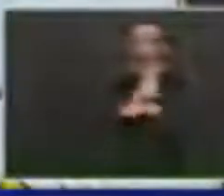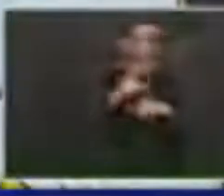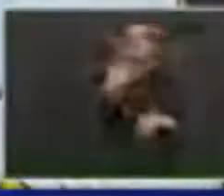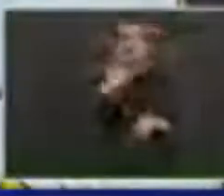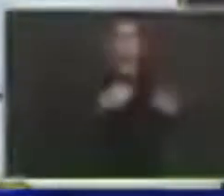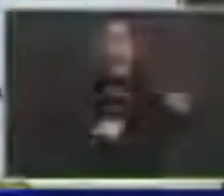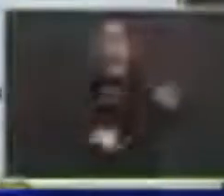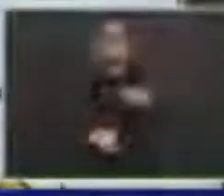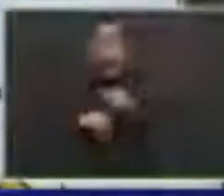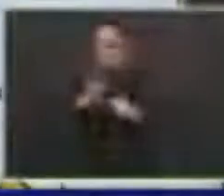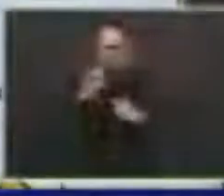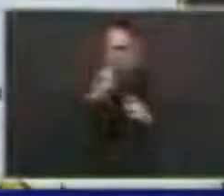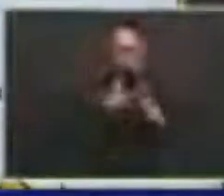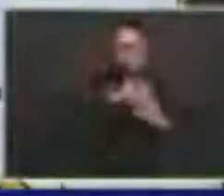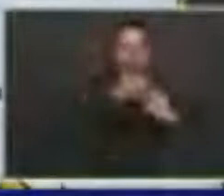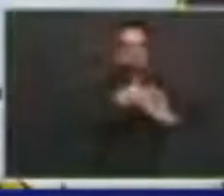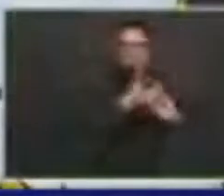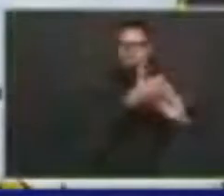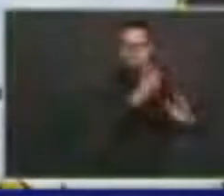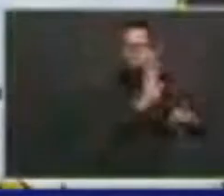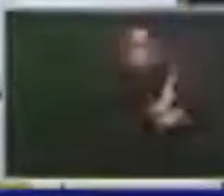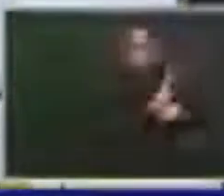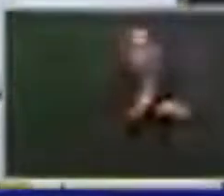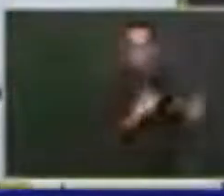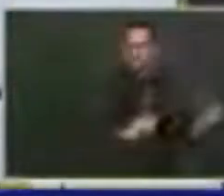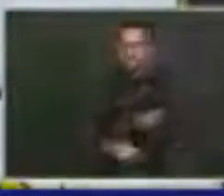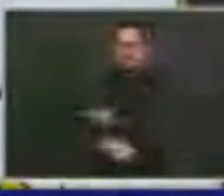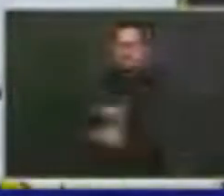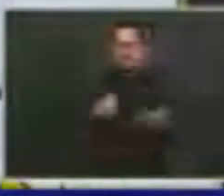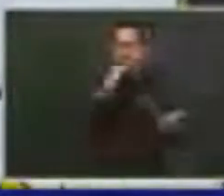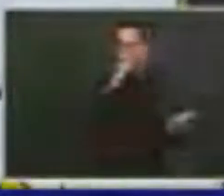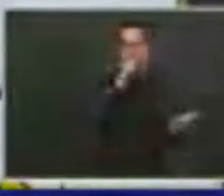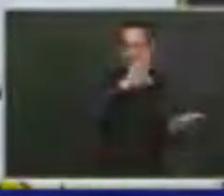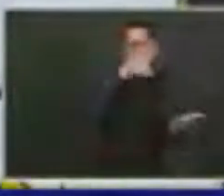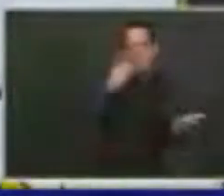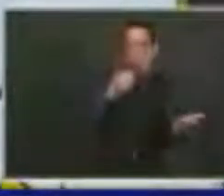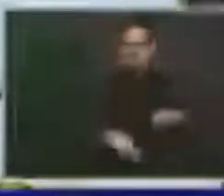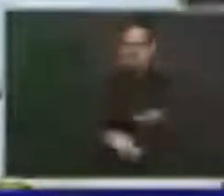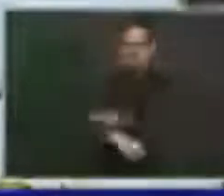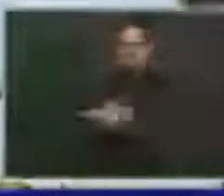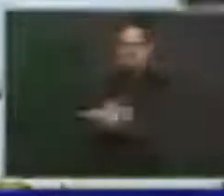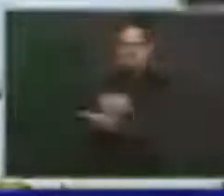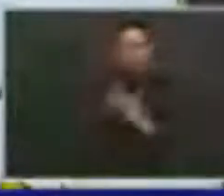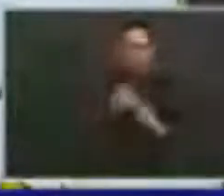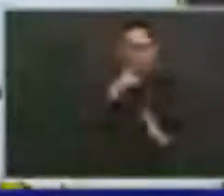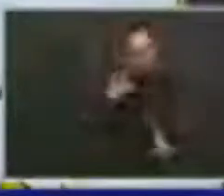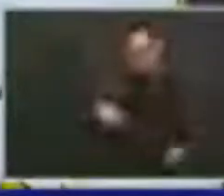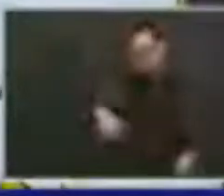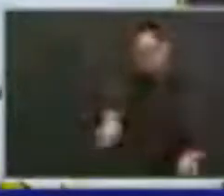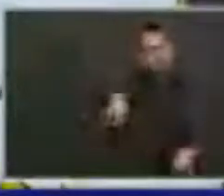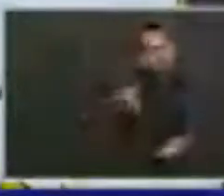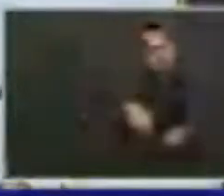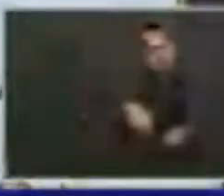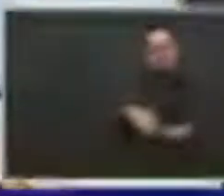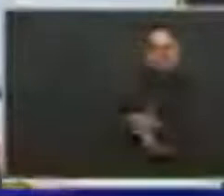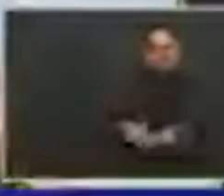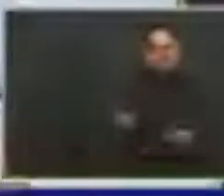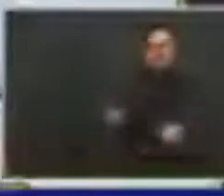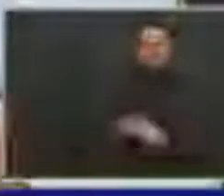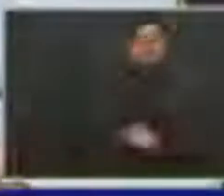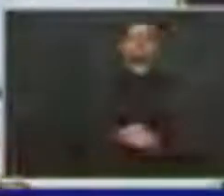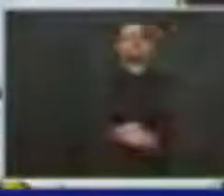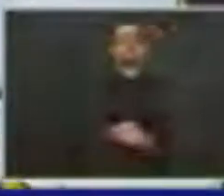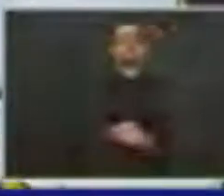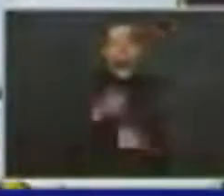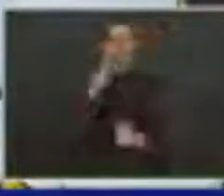some of these private companies. So what we're doing now is